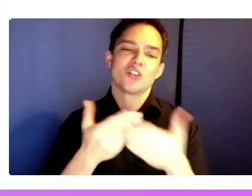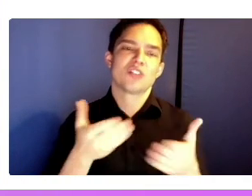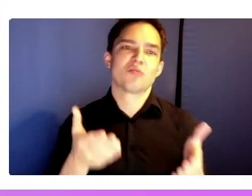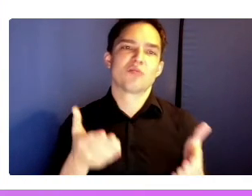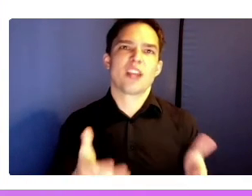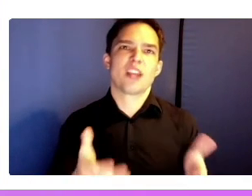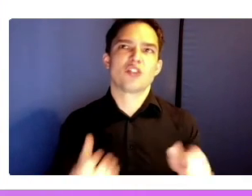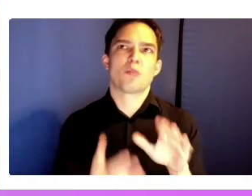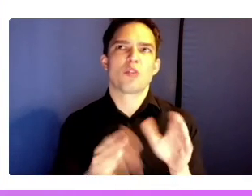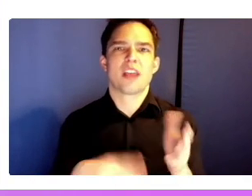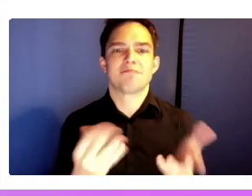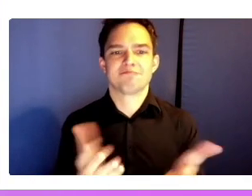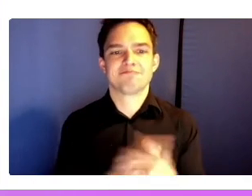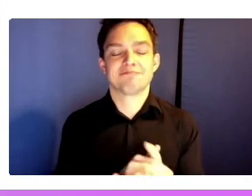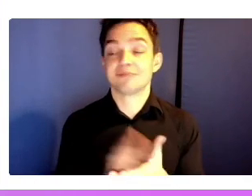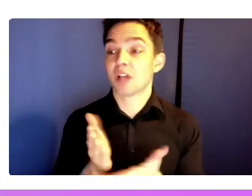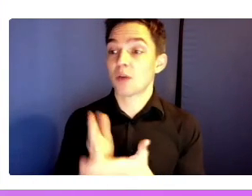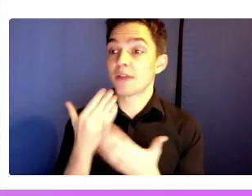Okay. Thanks.